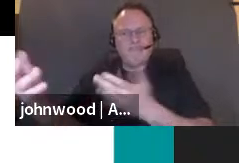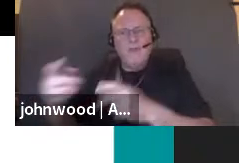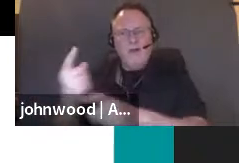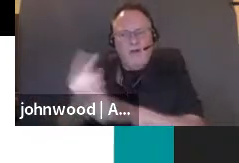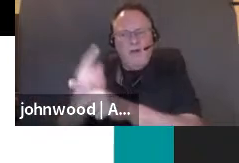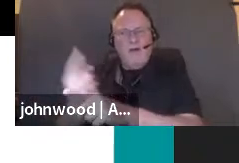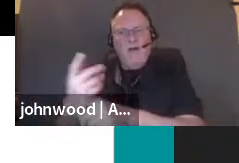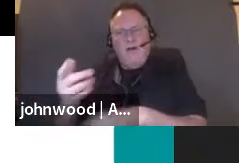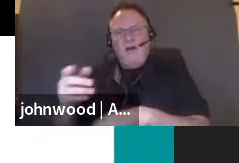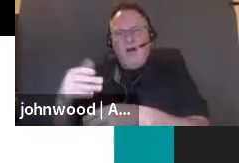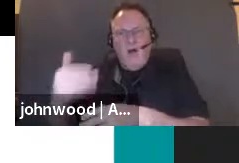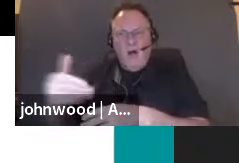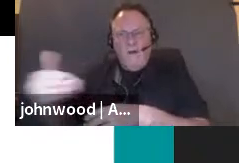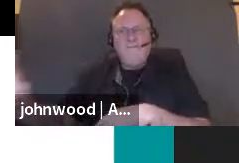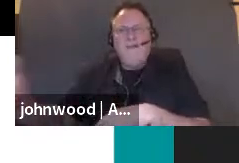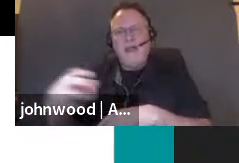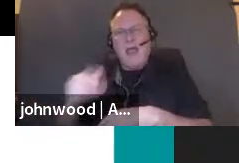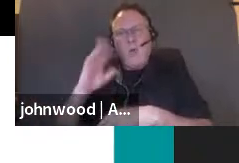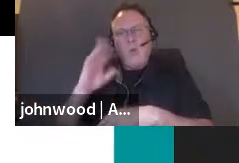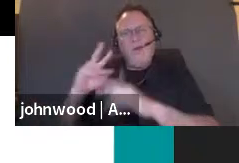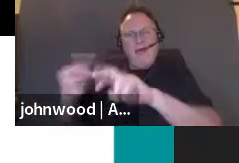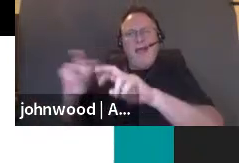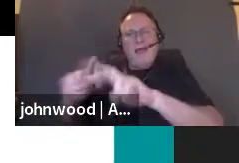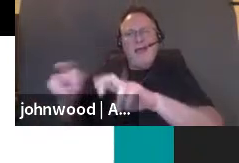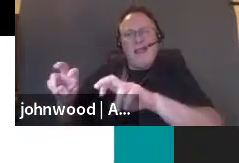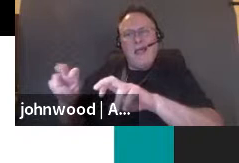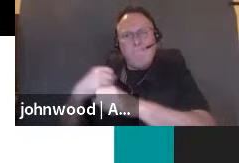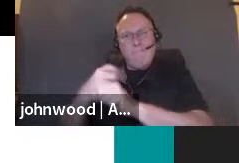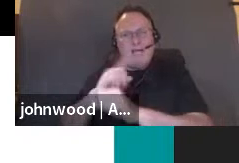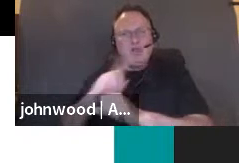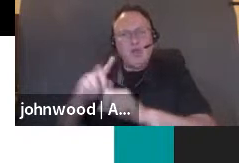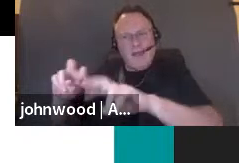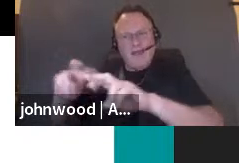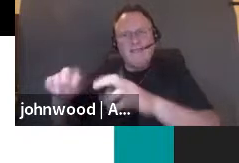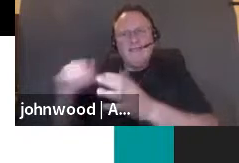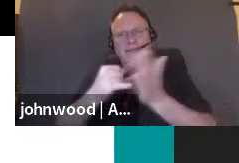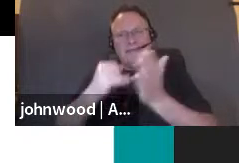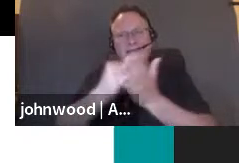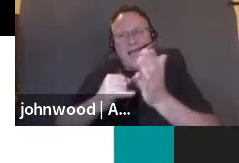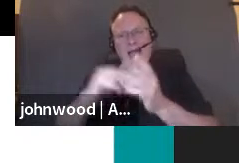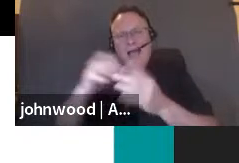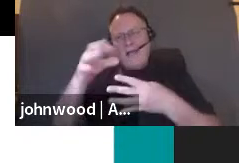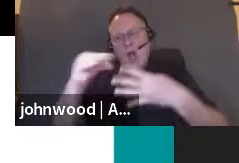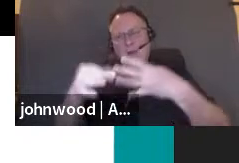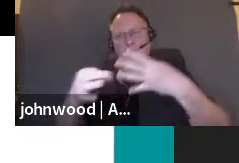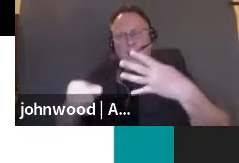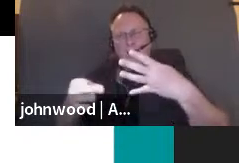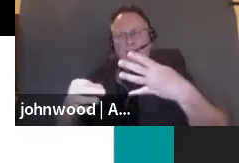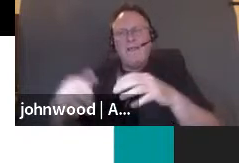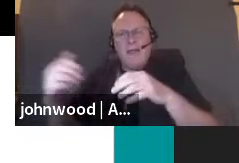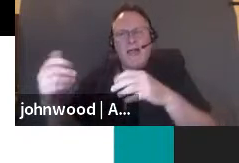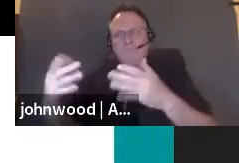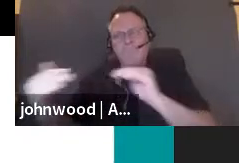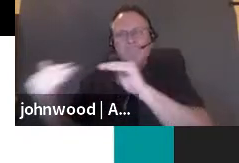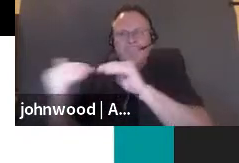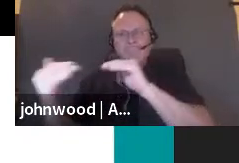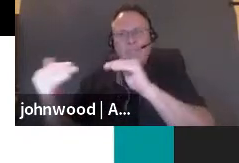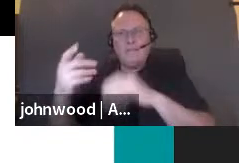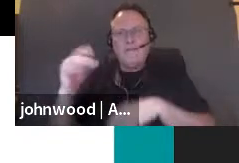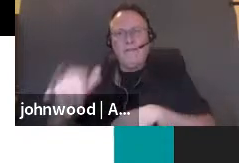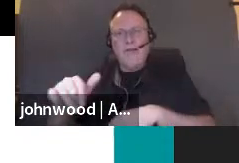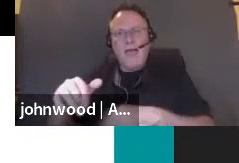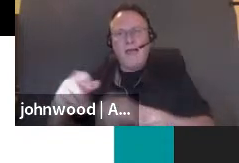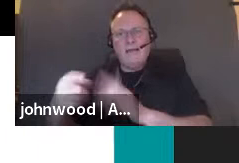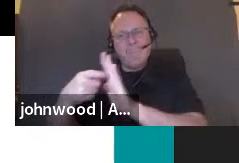that we're analyzing a design option that meets the requirement while still potentially